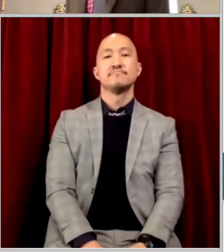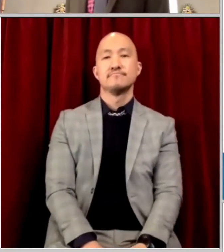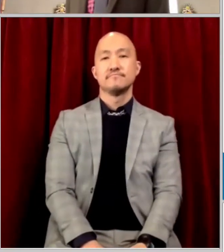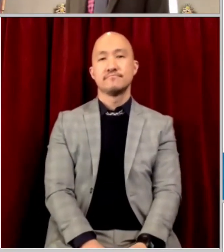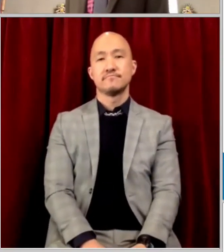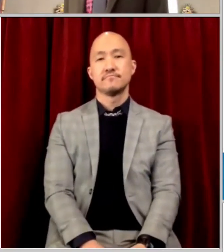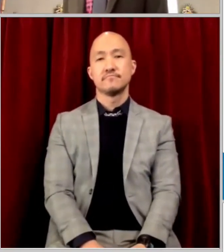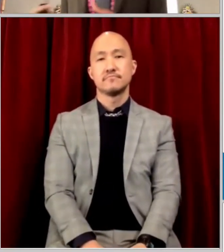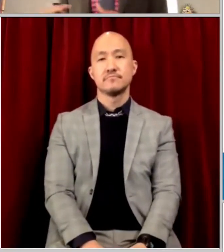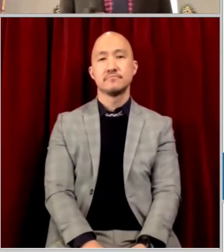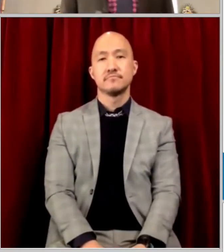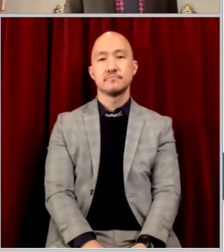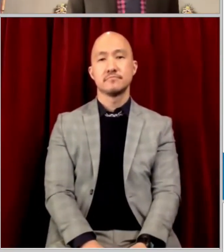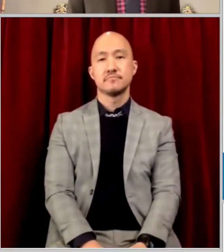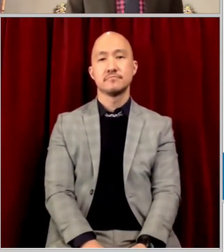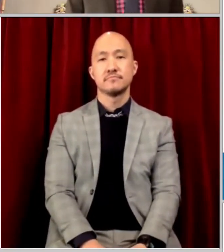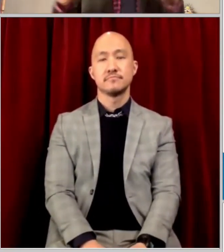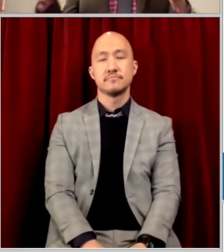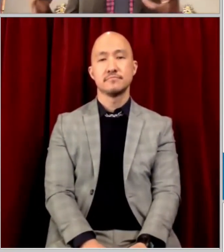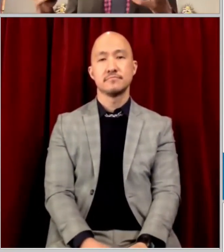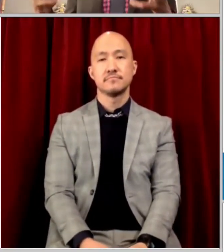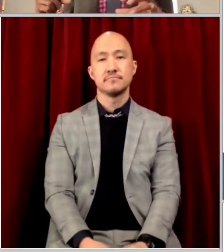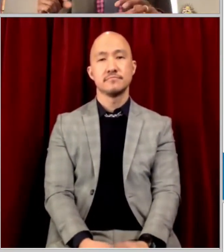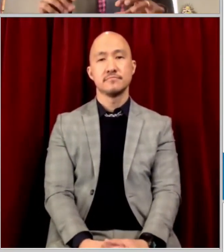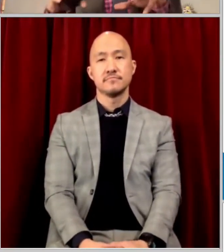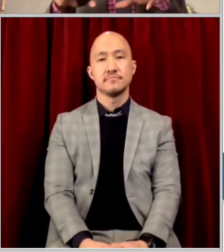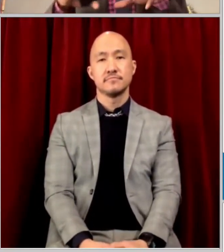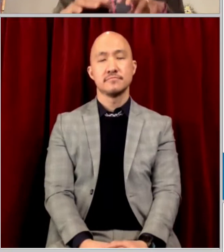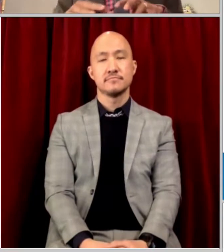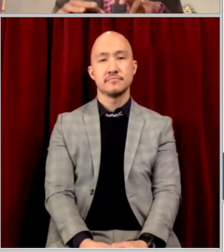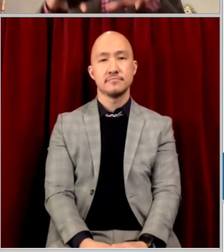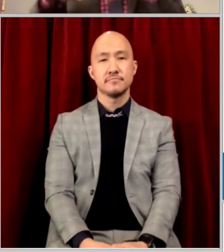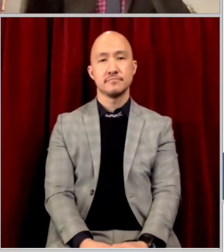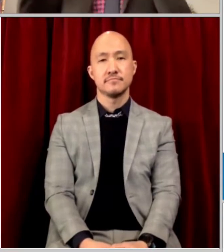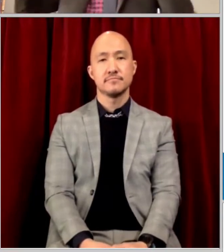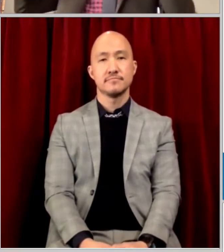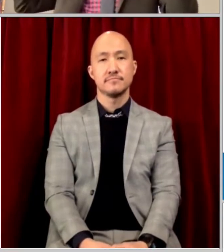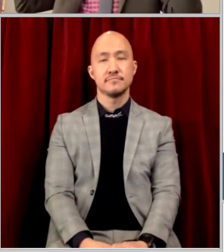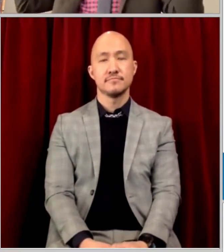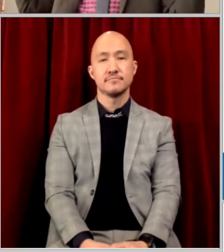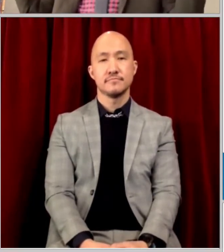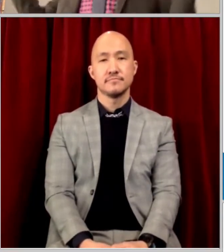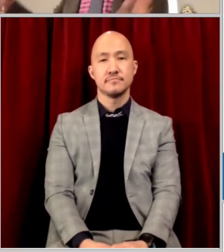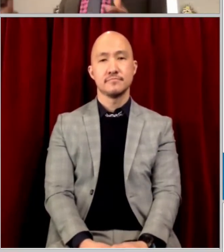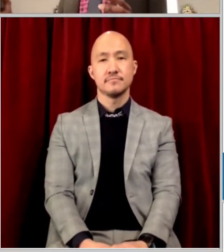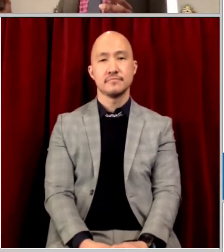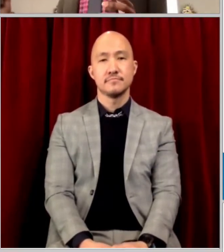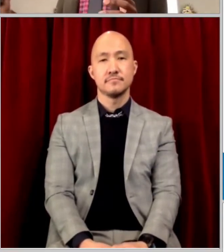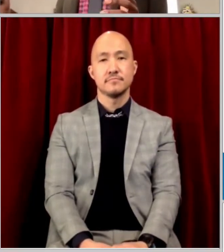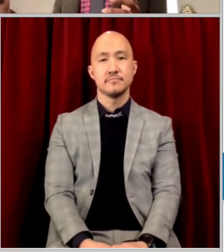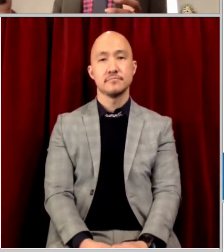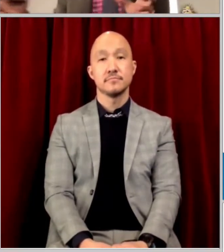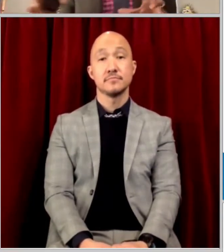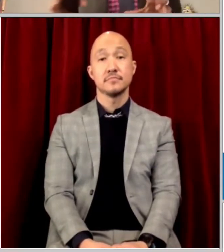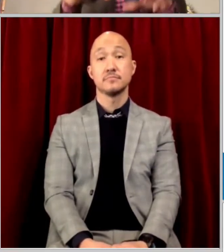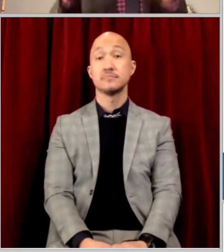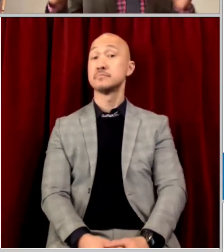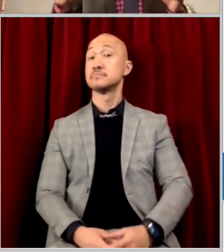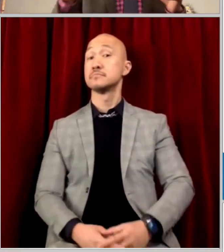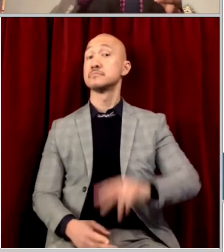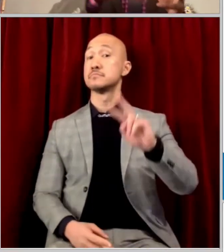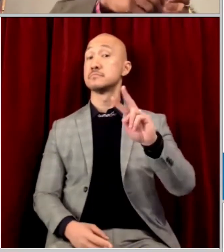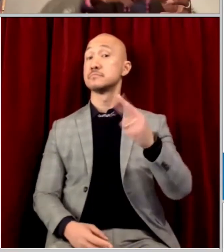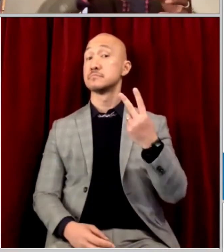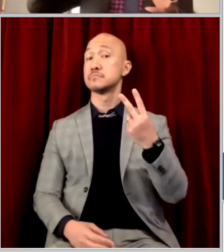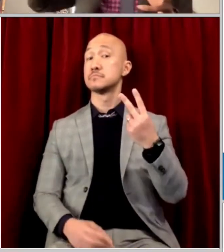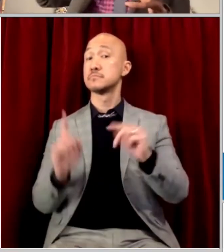preservative, right? Think about that. What are we preserving? We're preserving the moral health of the world. Imagine if you lived